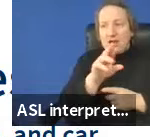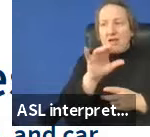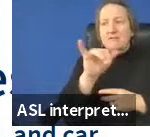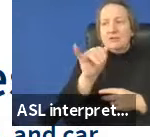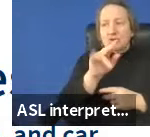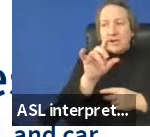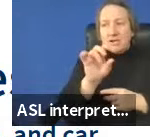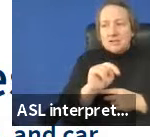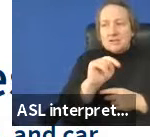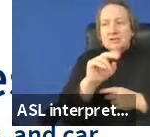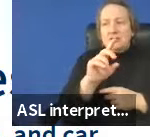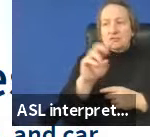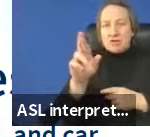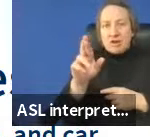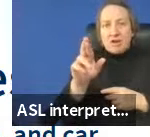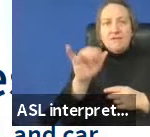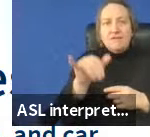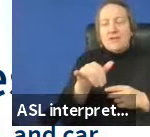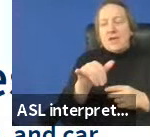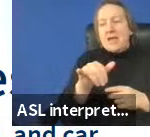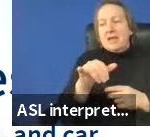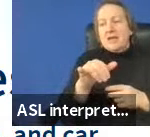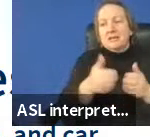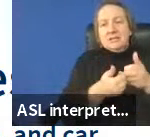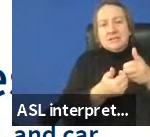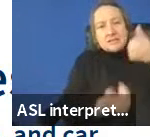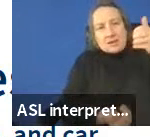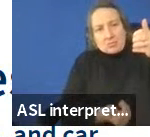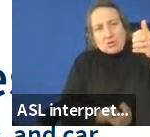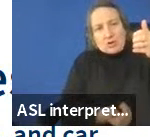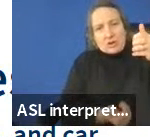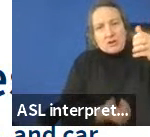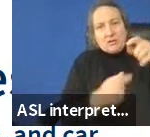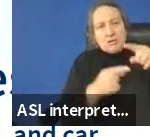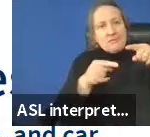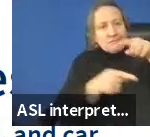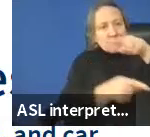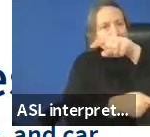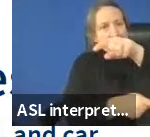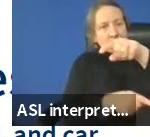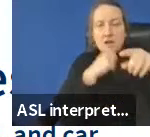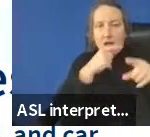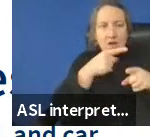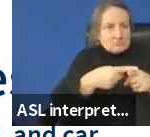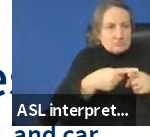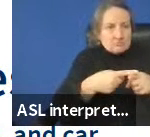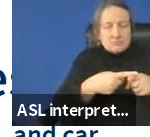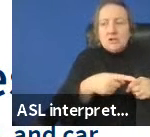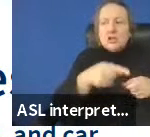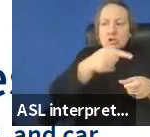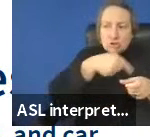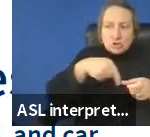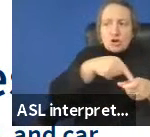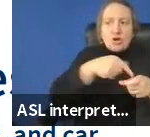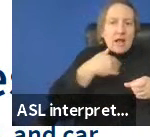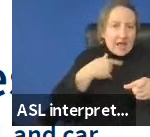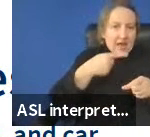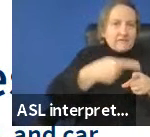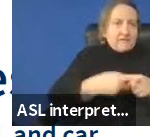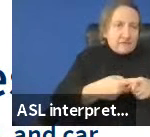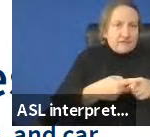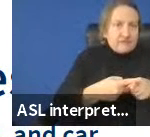Drive, those are grade separated. So those are not intersections versus the circles actually being